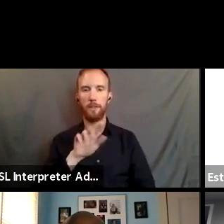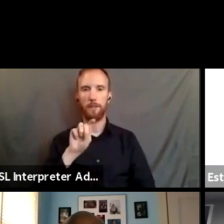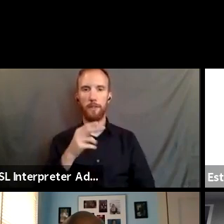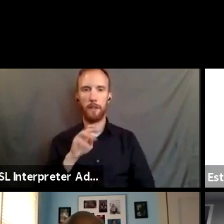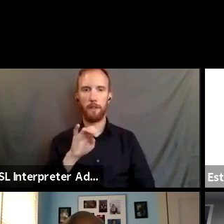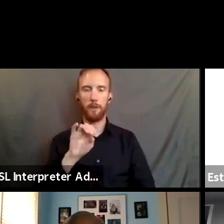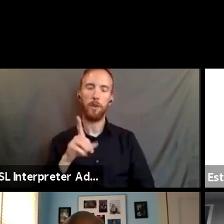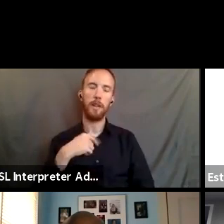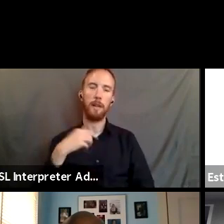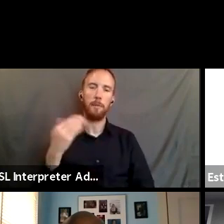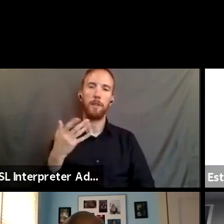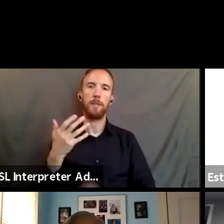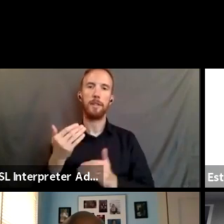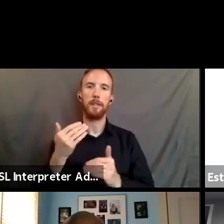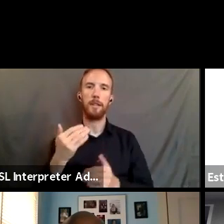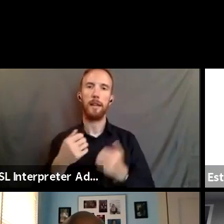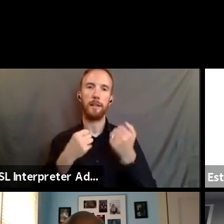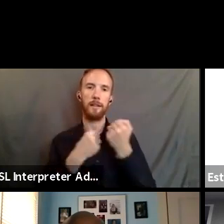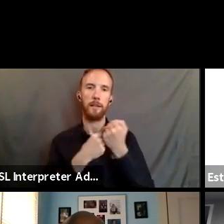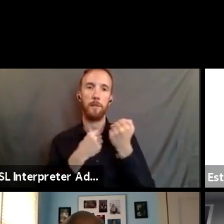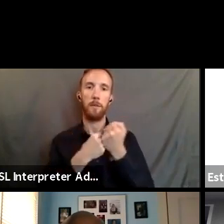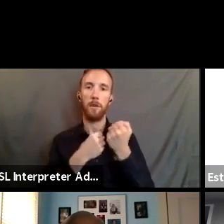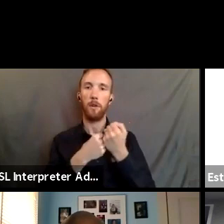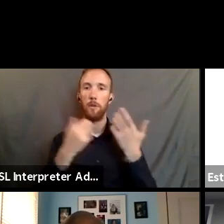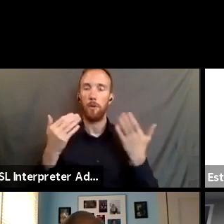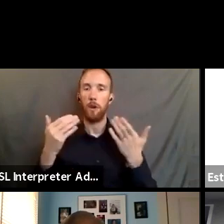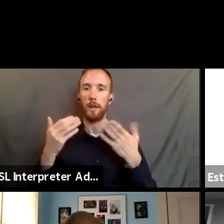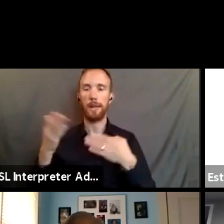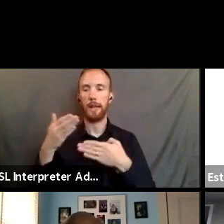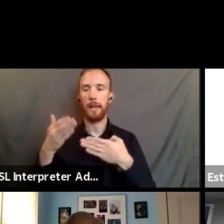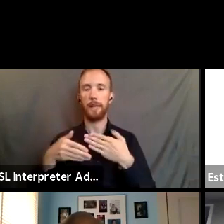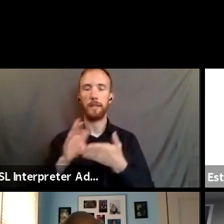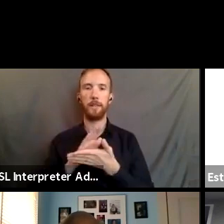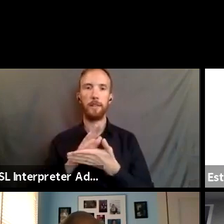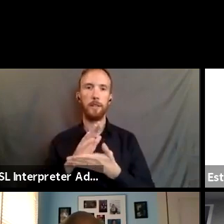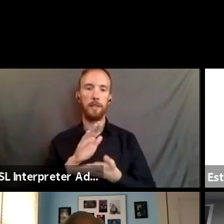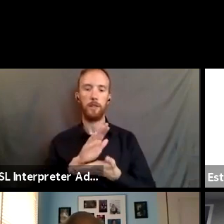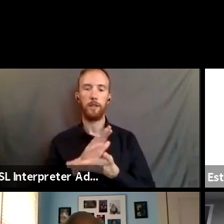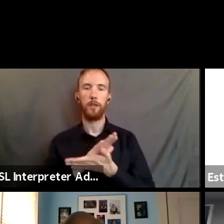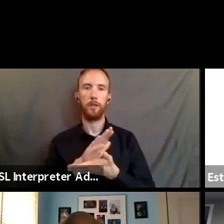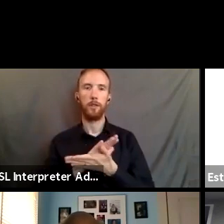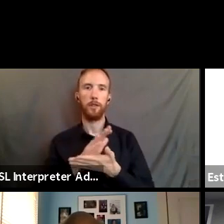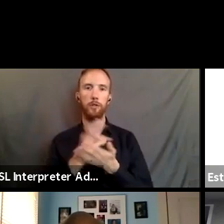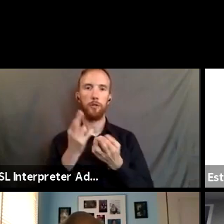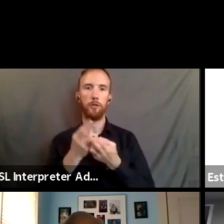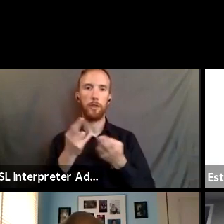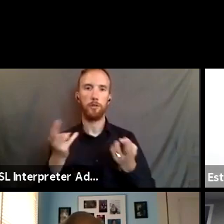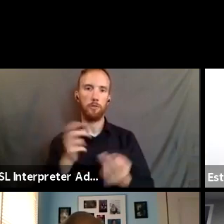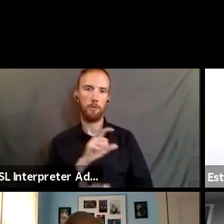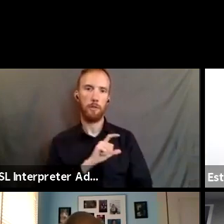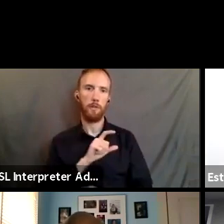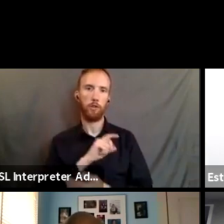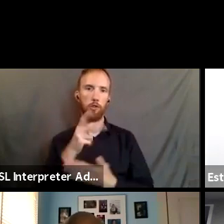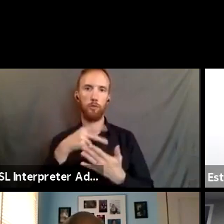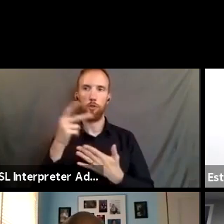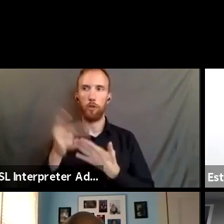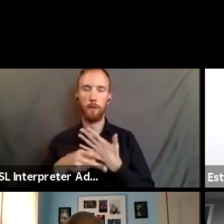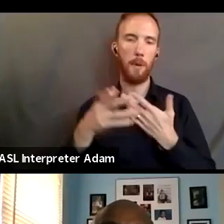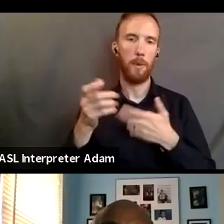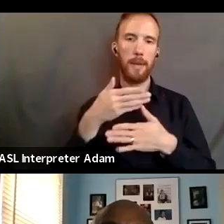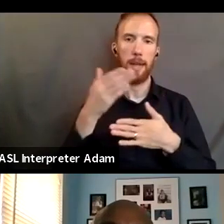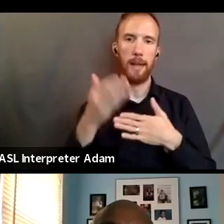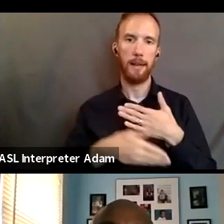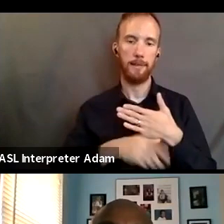testify in support of ending the school resource officer program once and for all in our chicago public schools